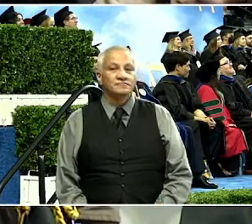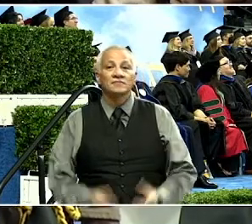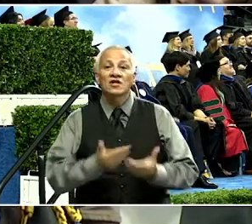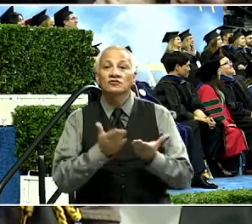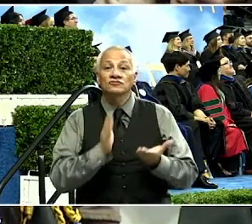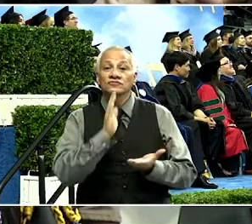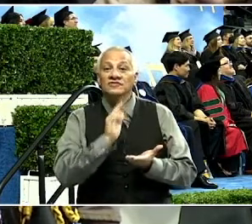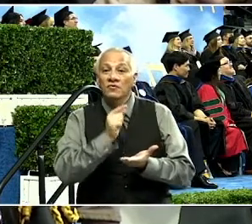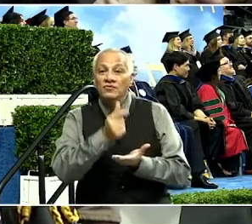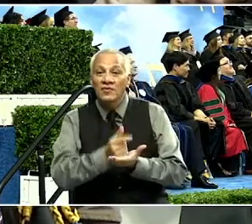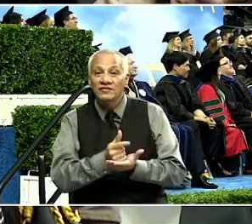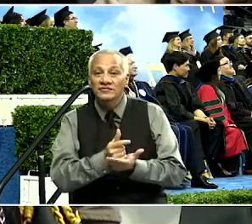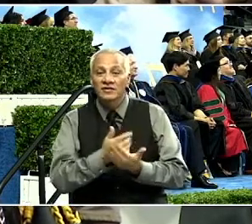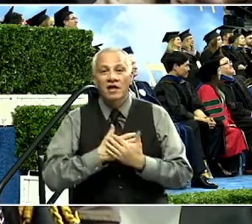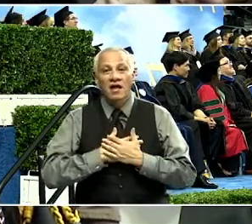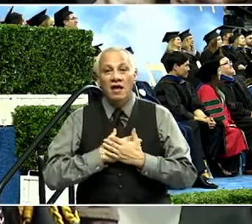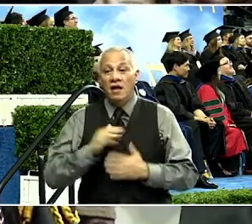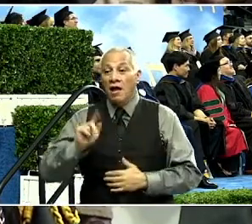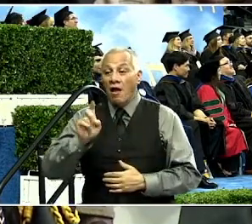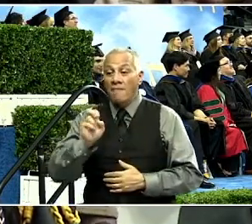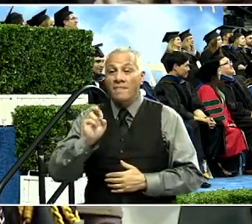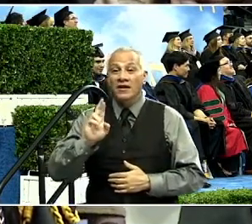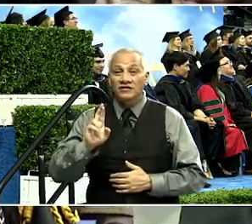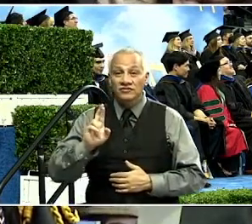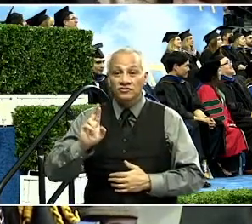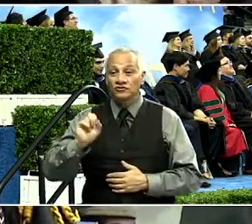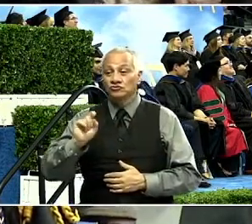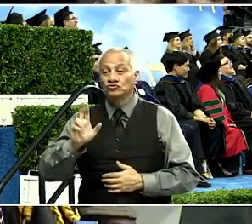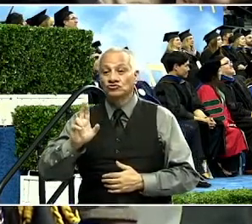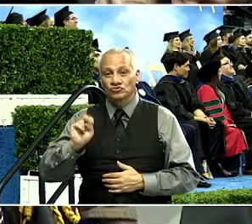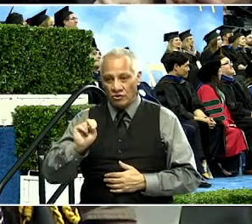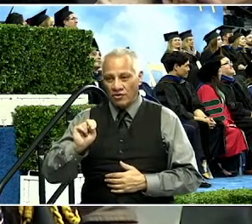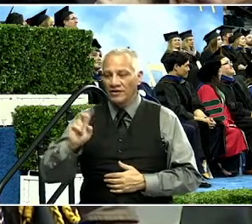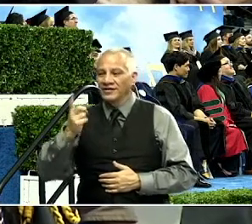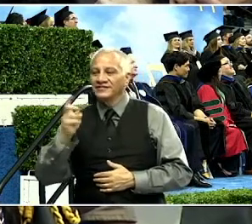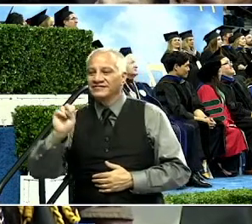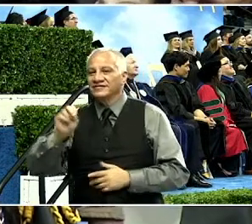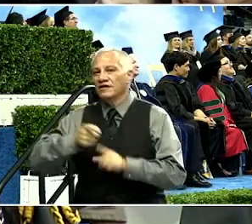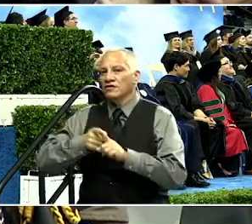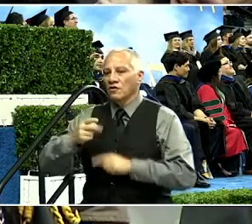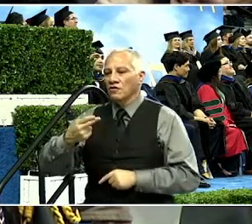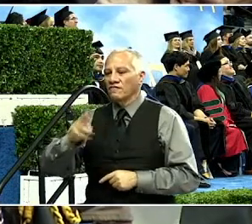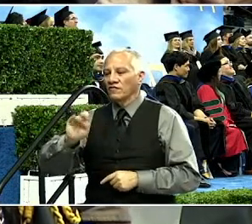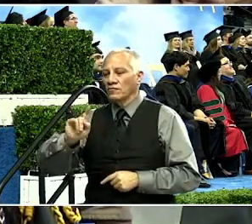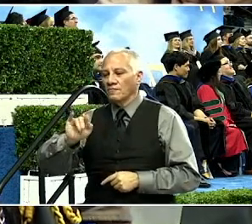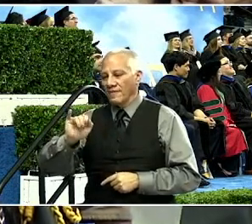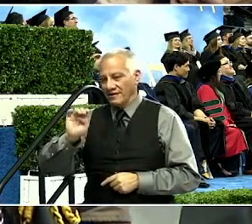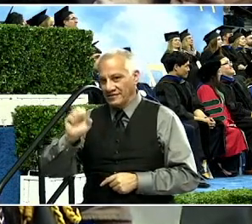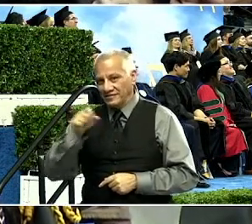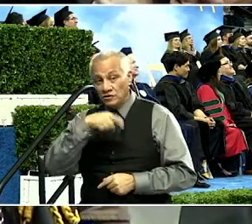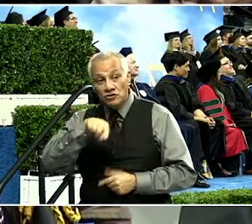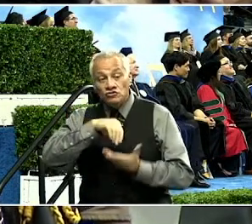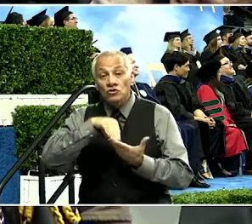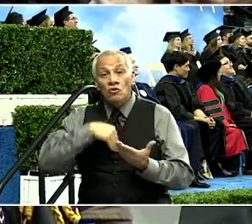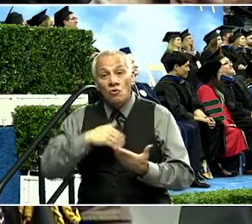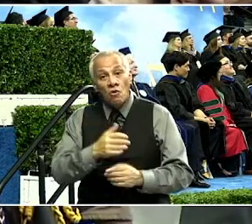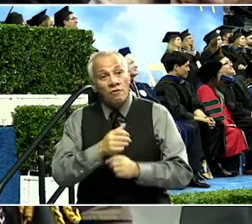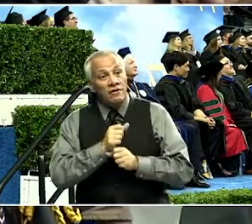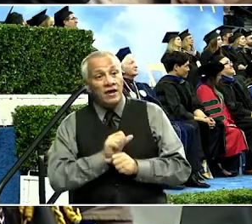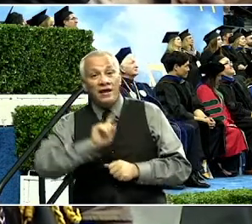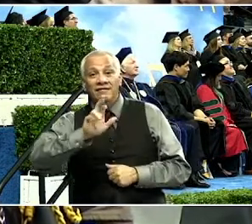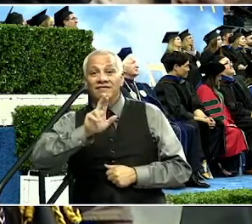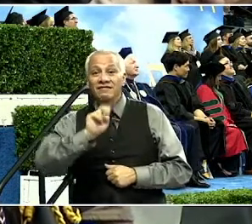Graduates, I am Alexandra Ministern, Dean of Humanities. I would like to present our students who are receiving Latin honors, which